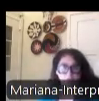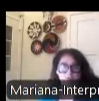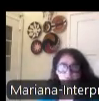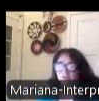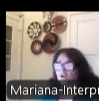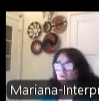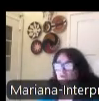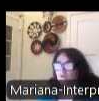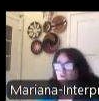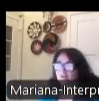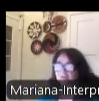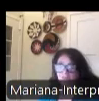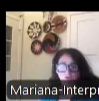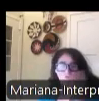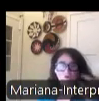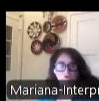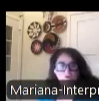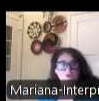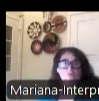corridors of